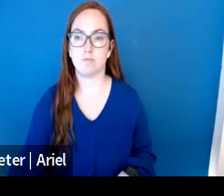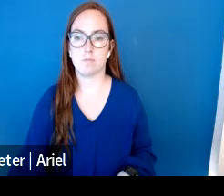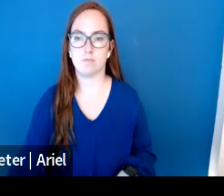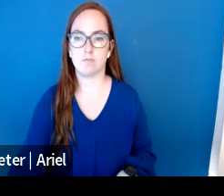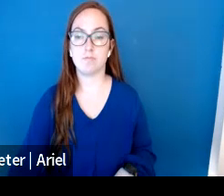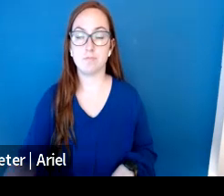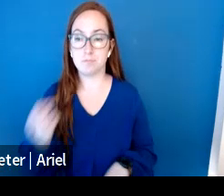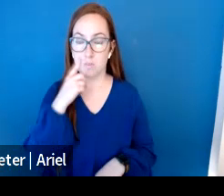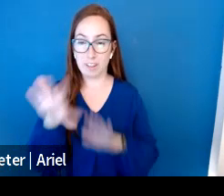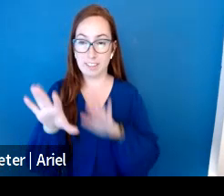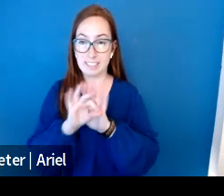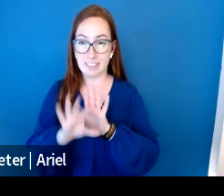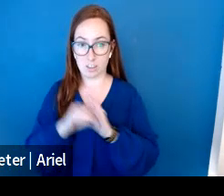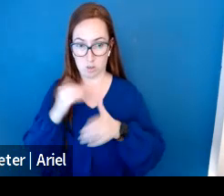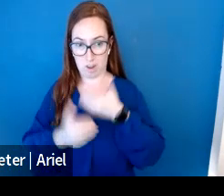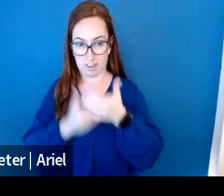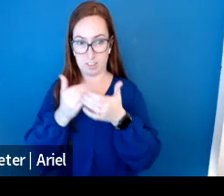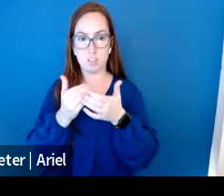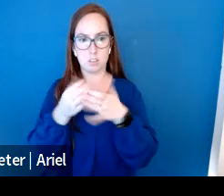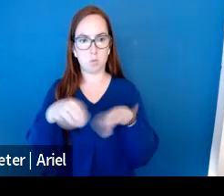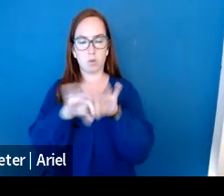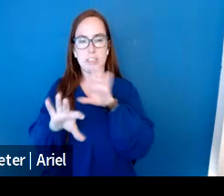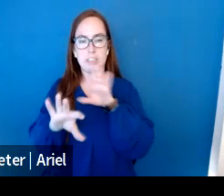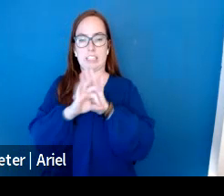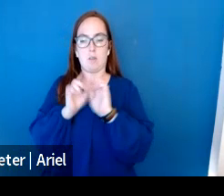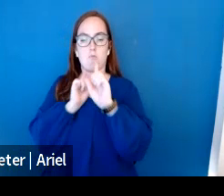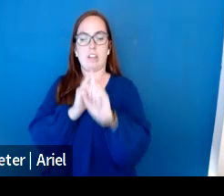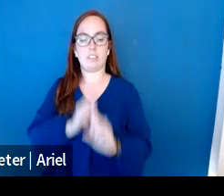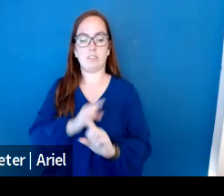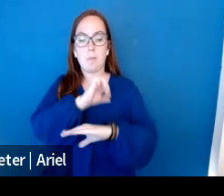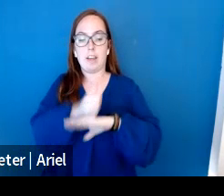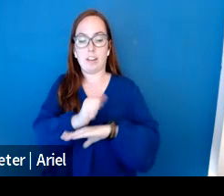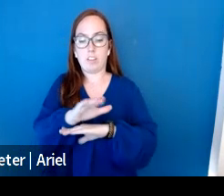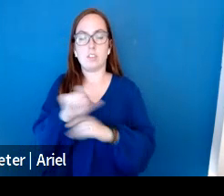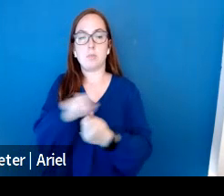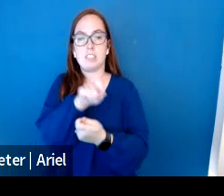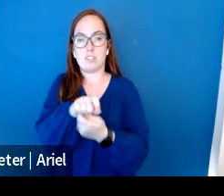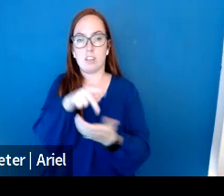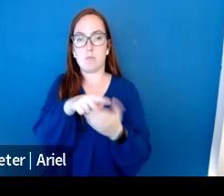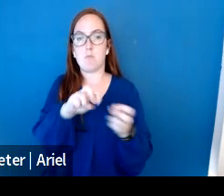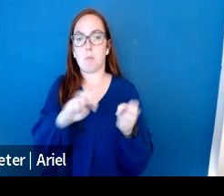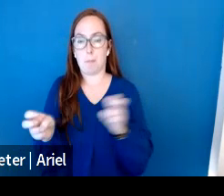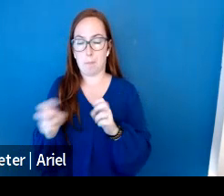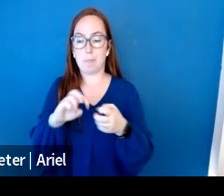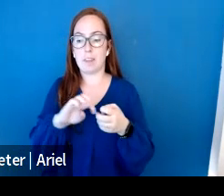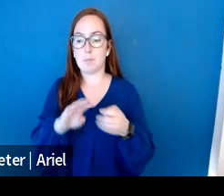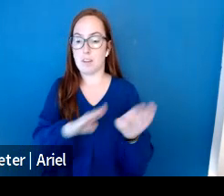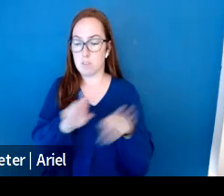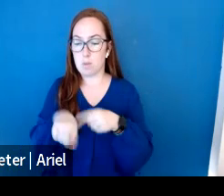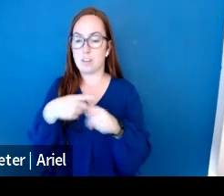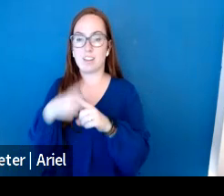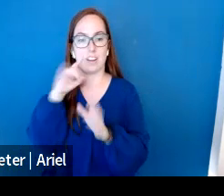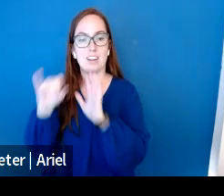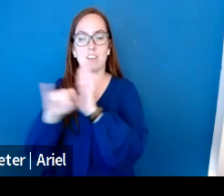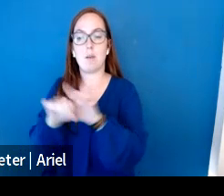objectives based on a specific problem behavior. But then along with that problem behavior, we want to identify a positive